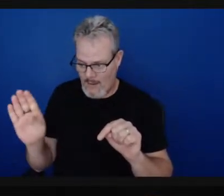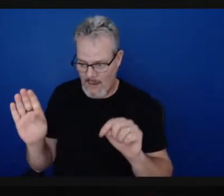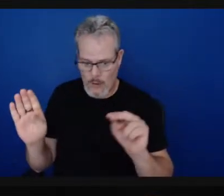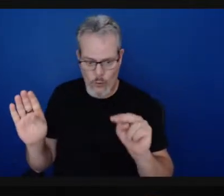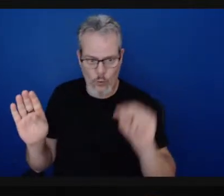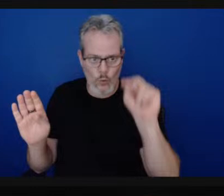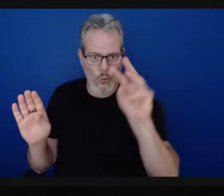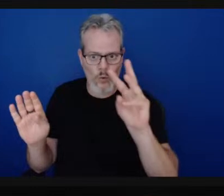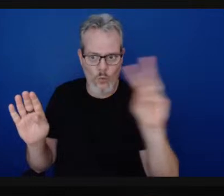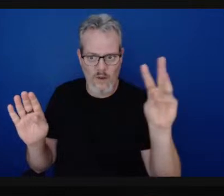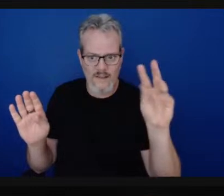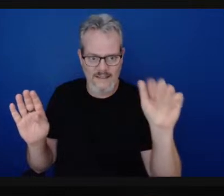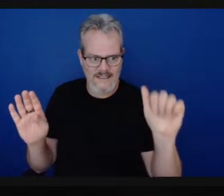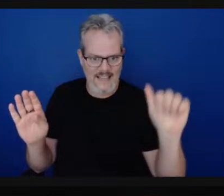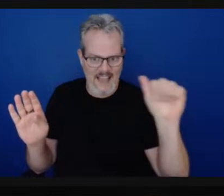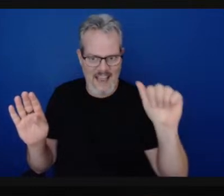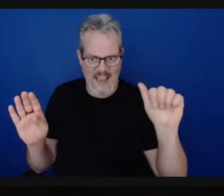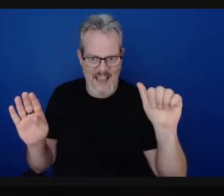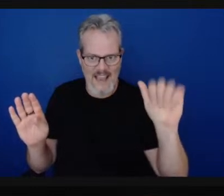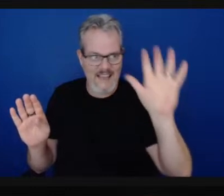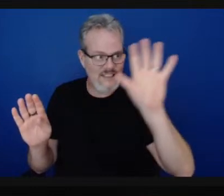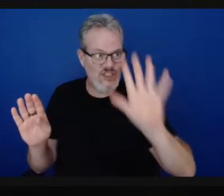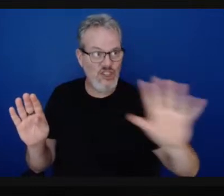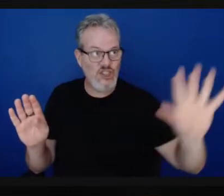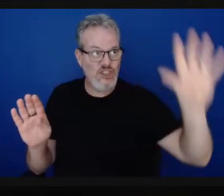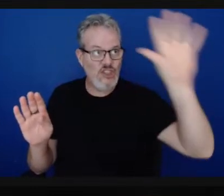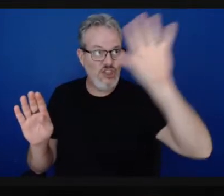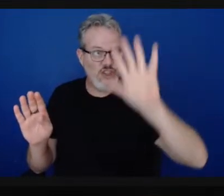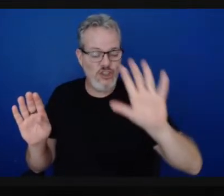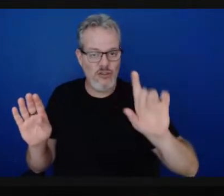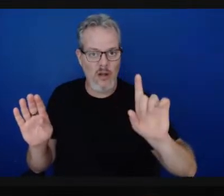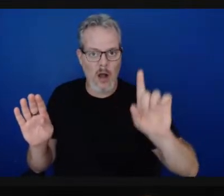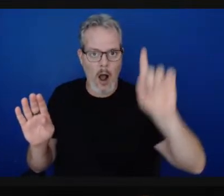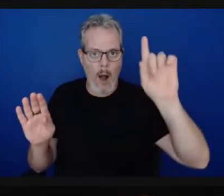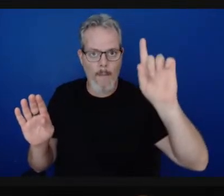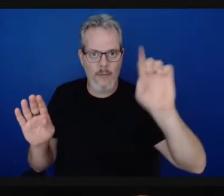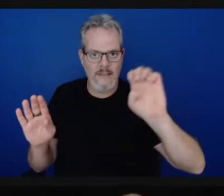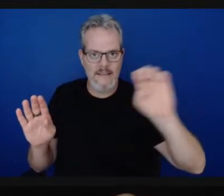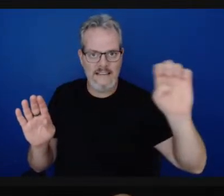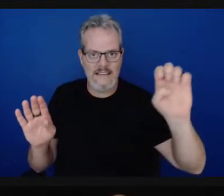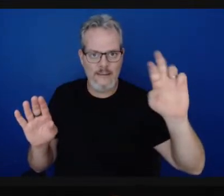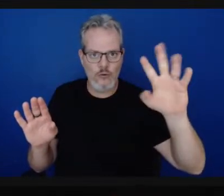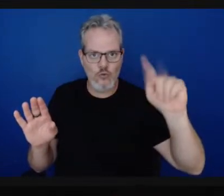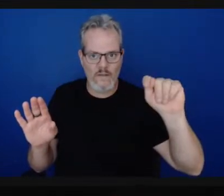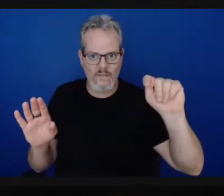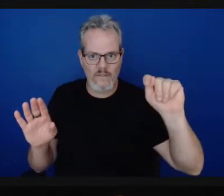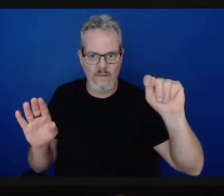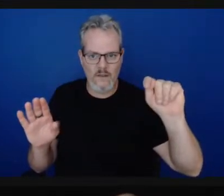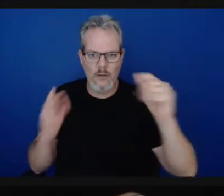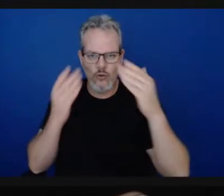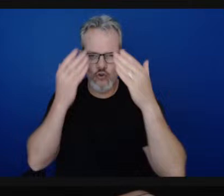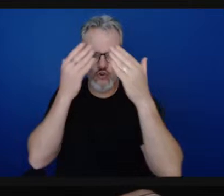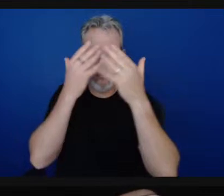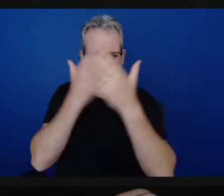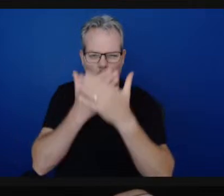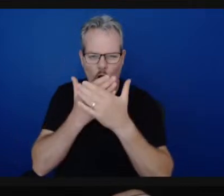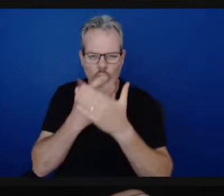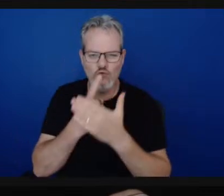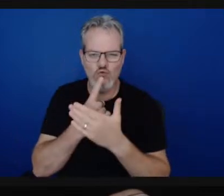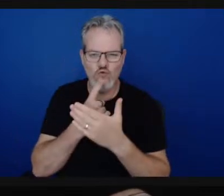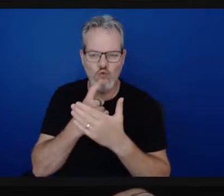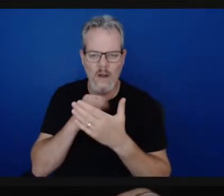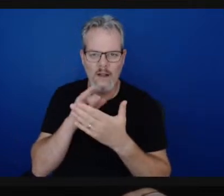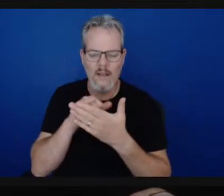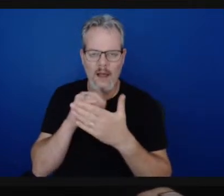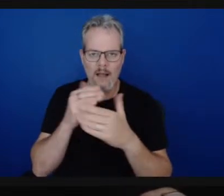our upper East Rift area, and these darker red colors are the ones above sea level.